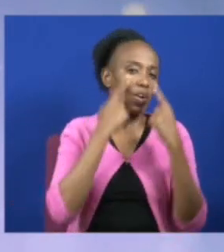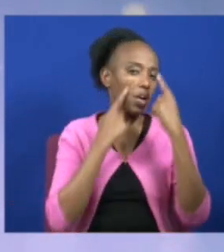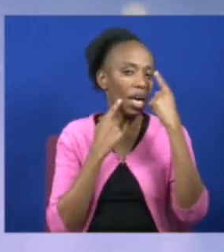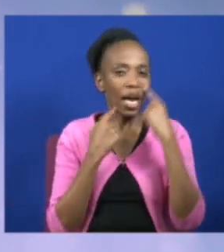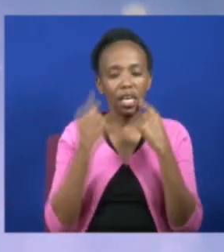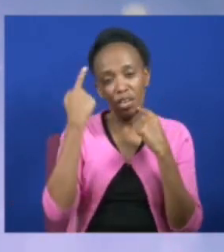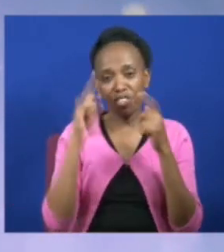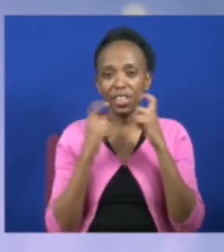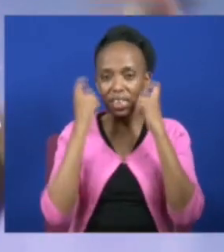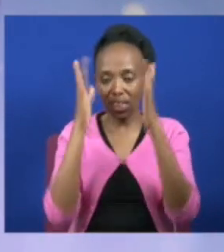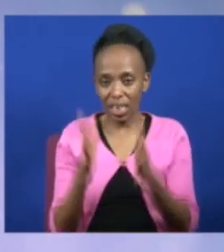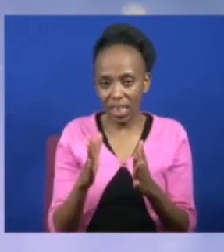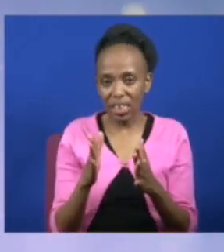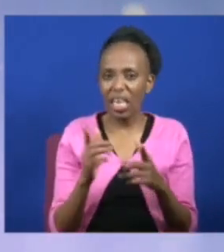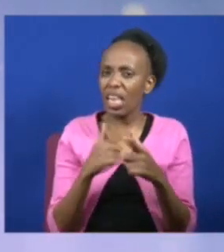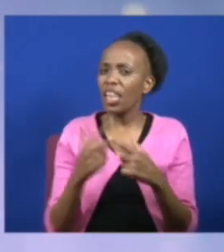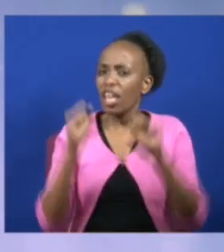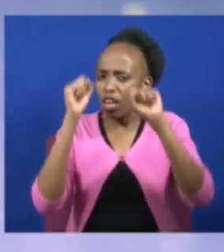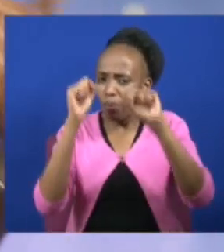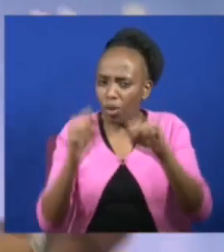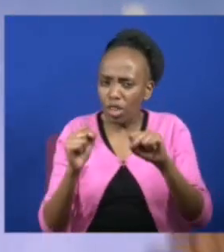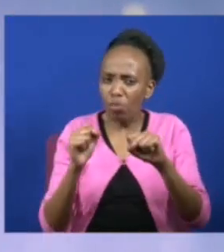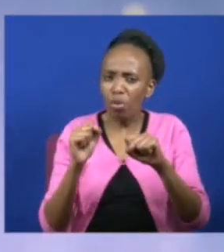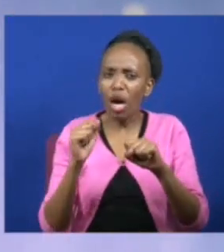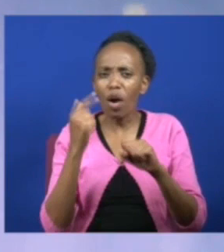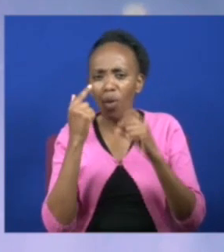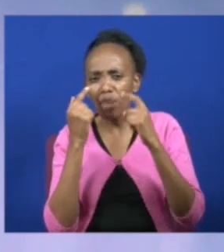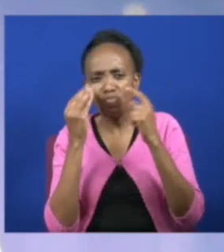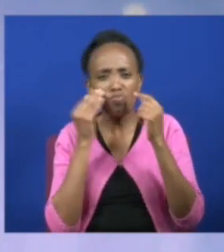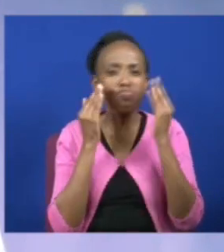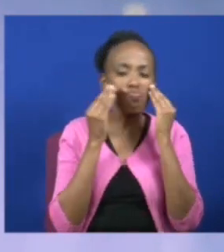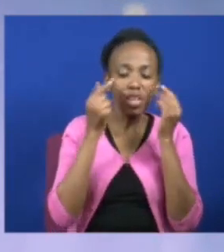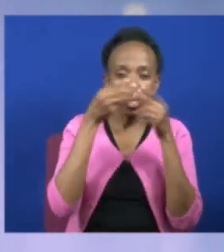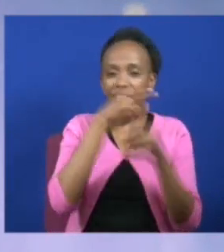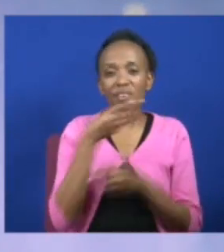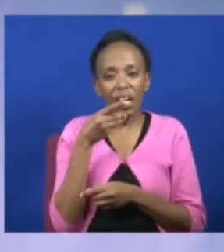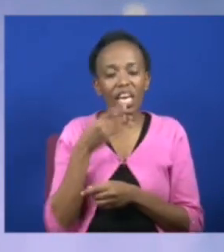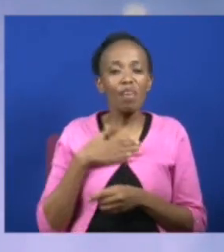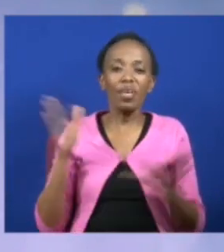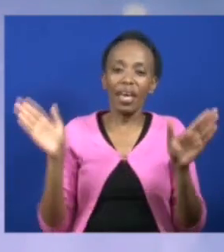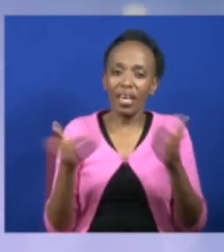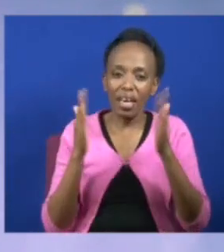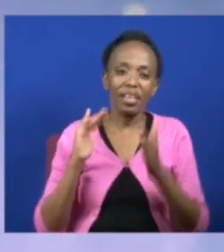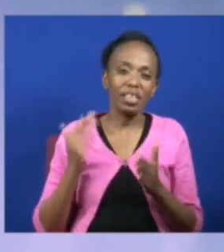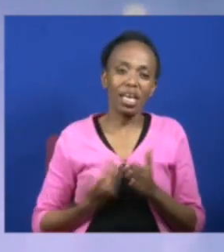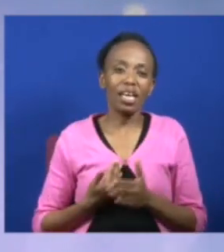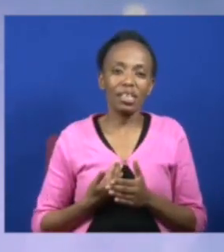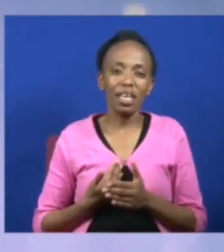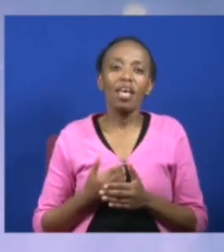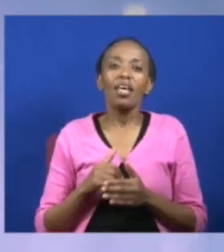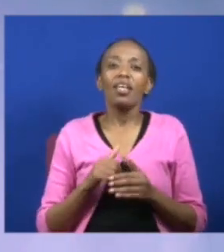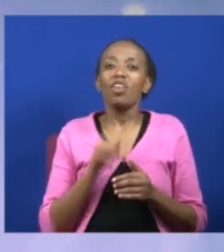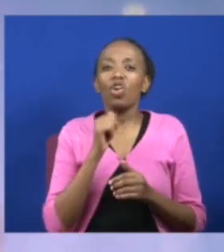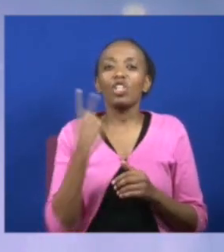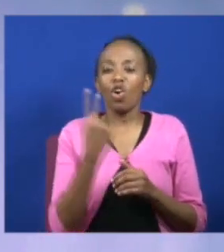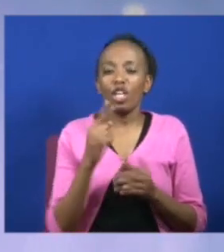for sinners, shall our cheeks be dry? I'm encouraging us not only to be